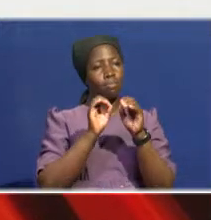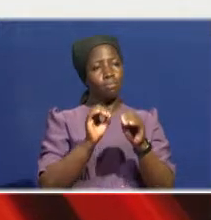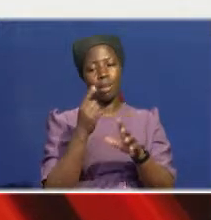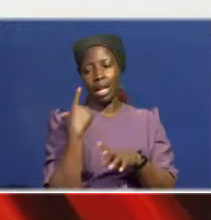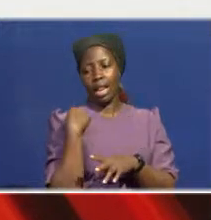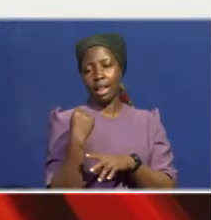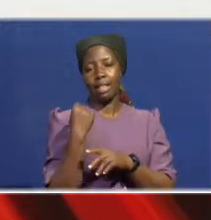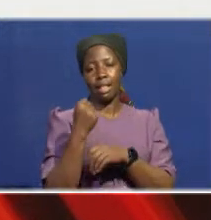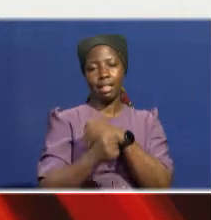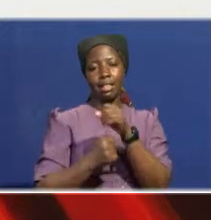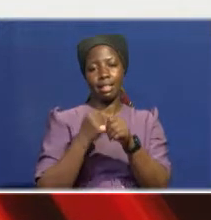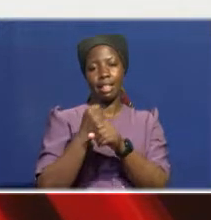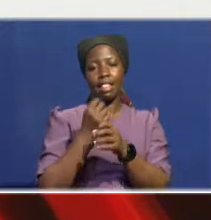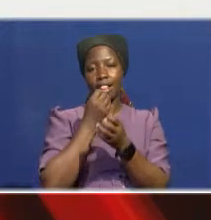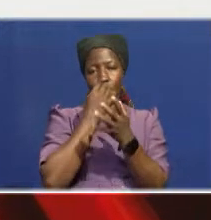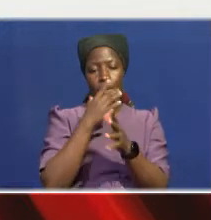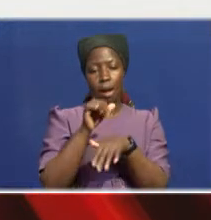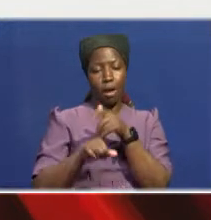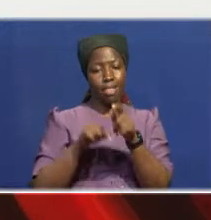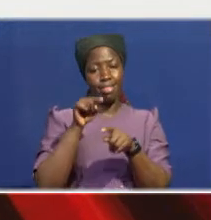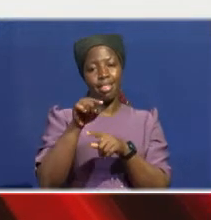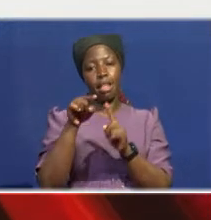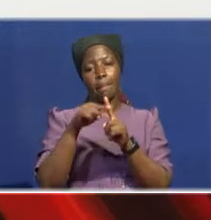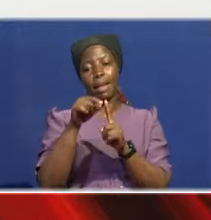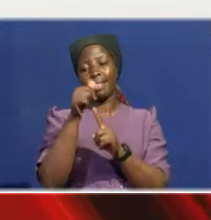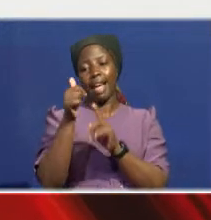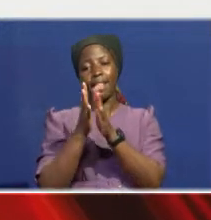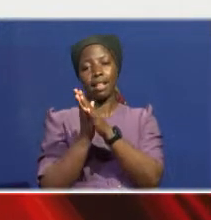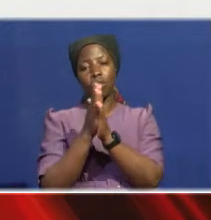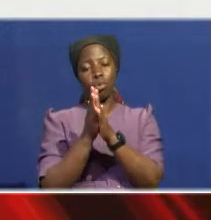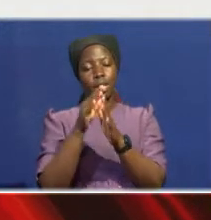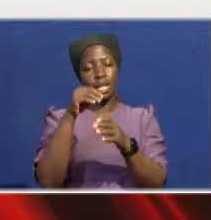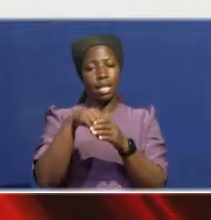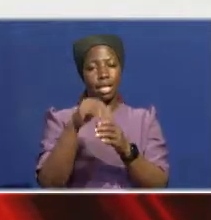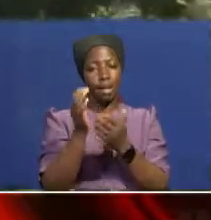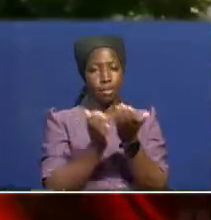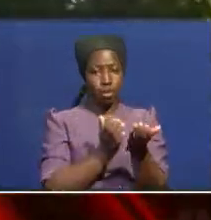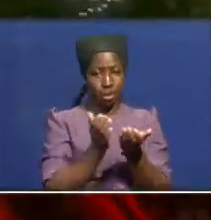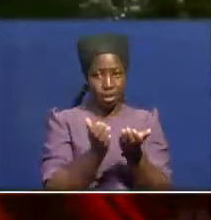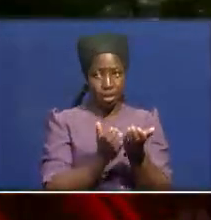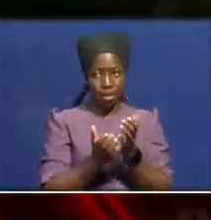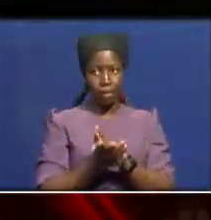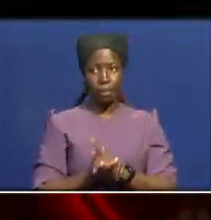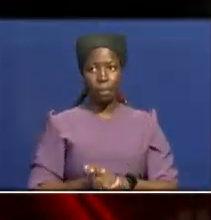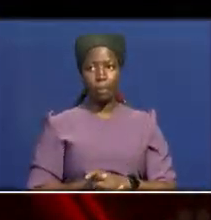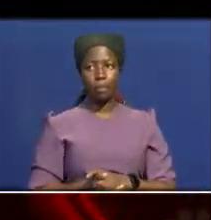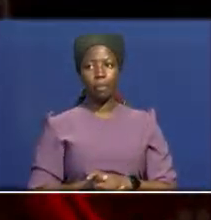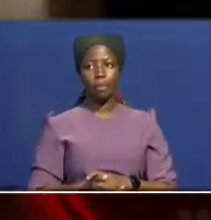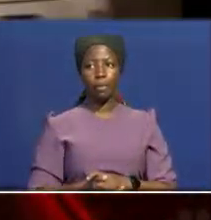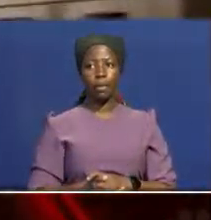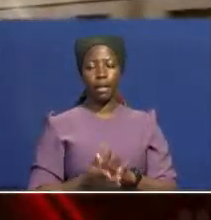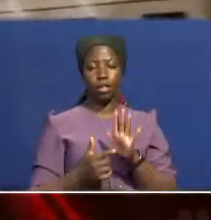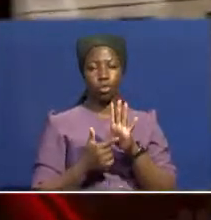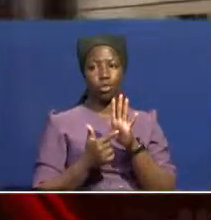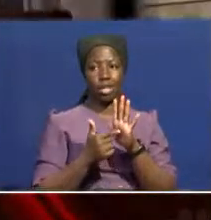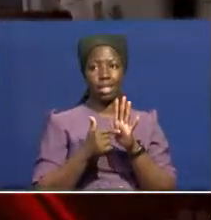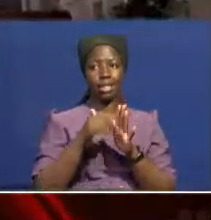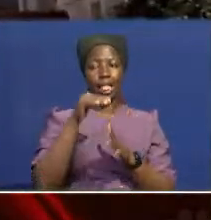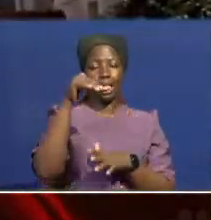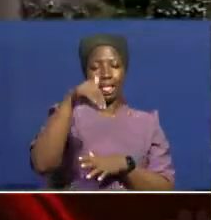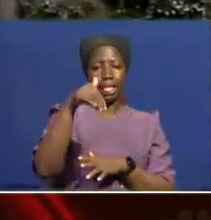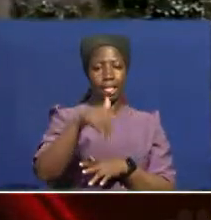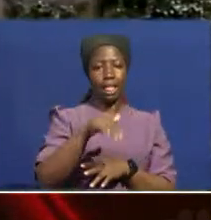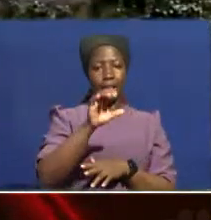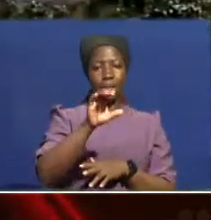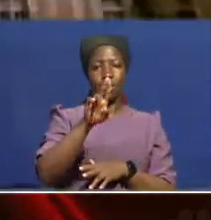recent years. Here are the details of this and other stories in our business roundup. Profit warning reflects a steeper sales drop in Gucci,